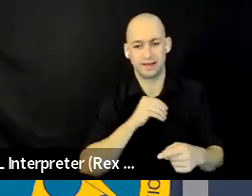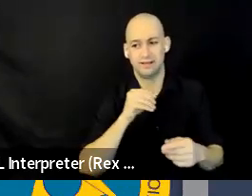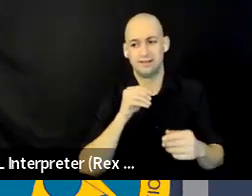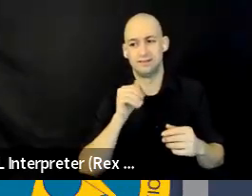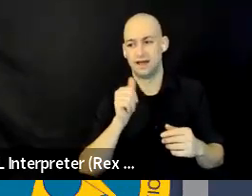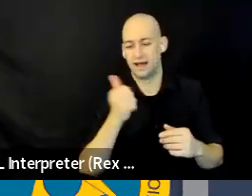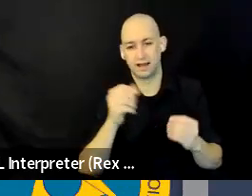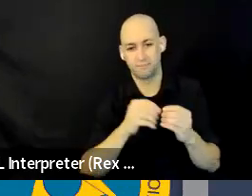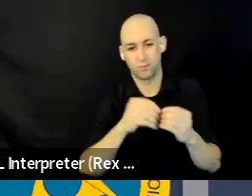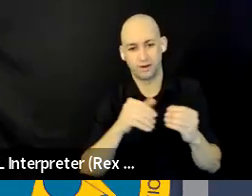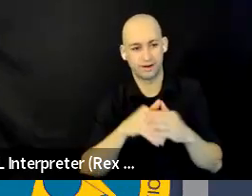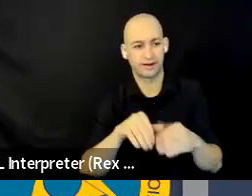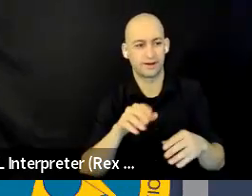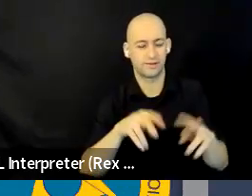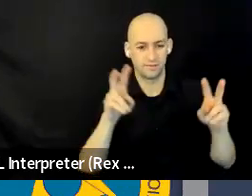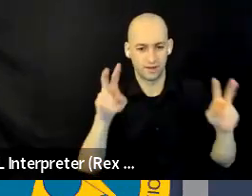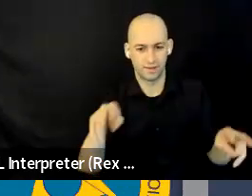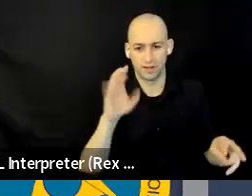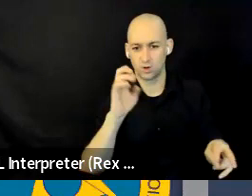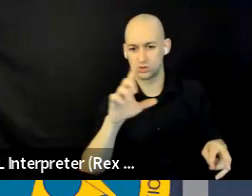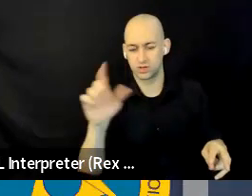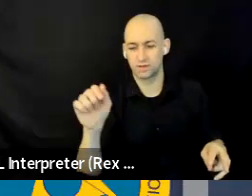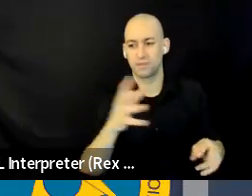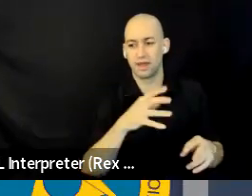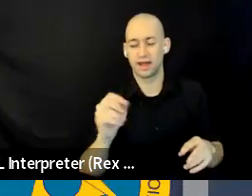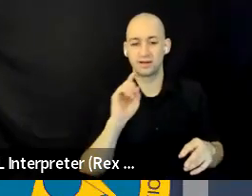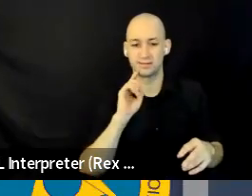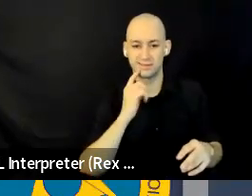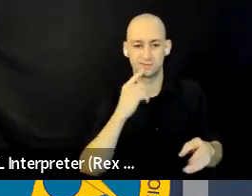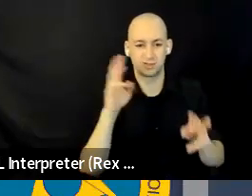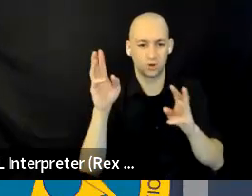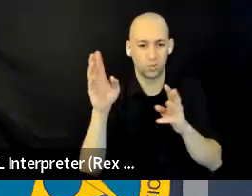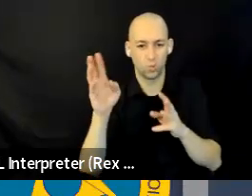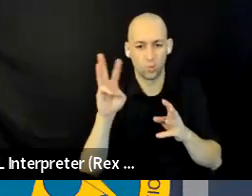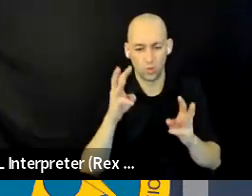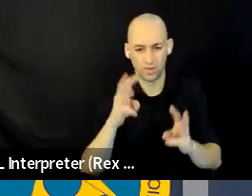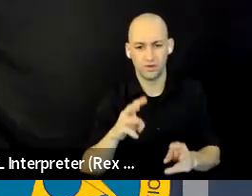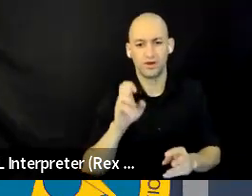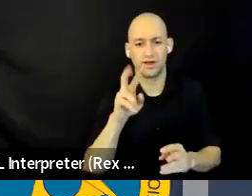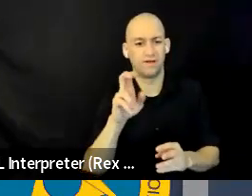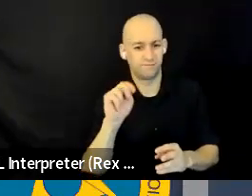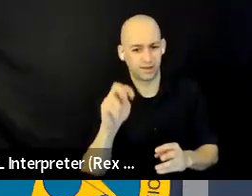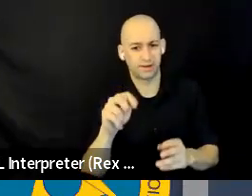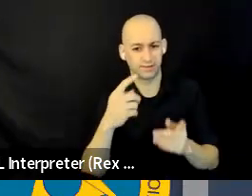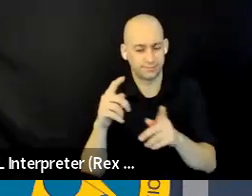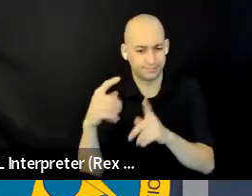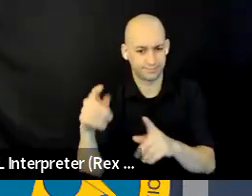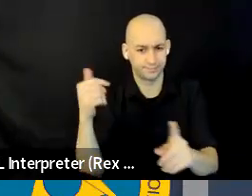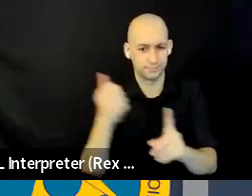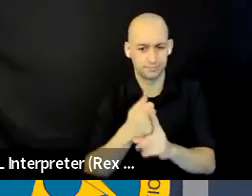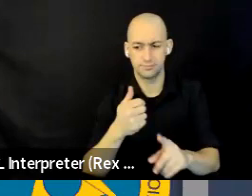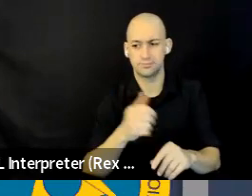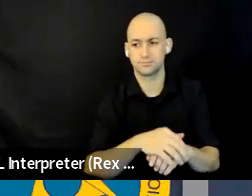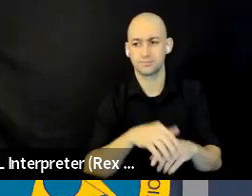Valley, and extreme weather events. And you heard from Lisa Middleton yesterday, council member in Palm Springs. This roadway